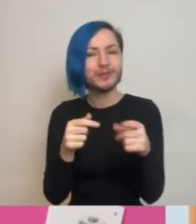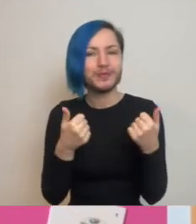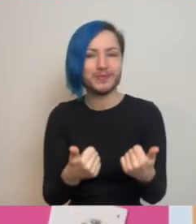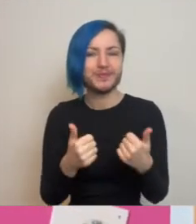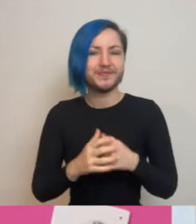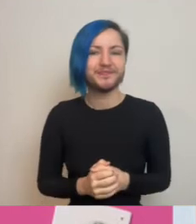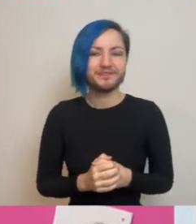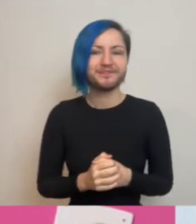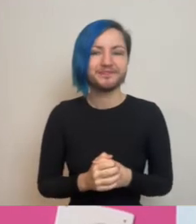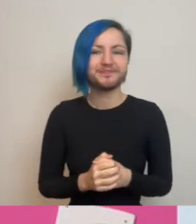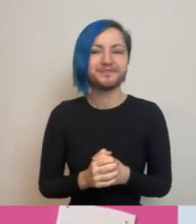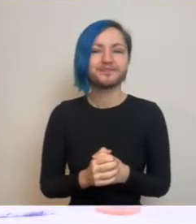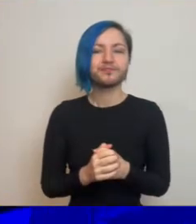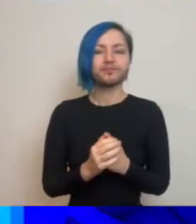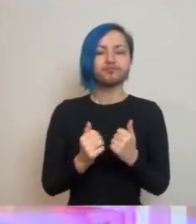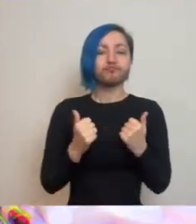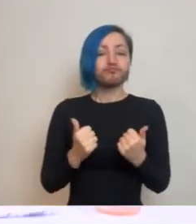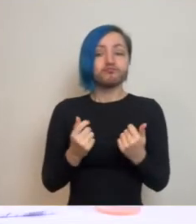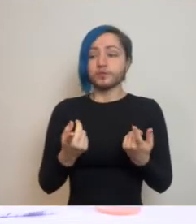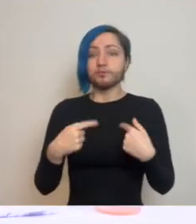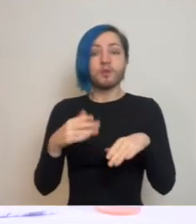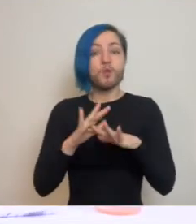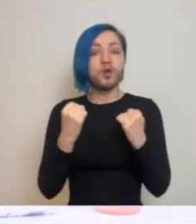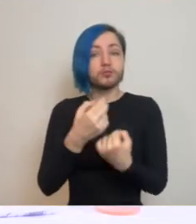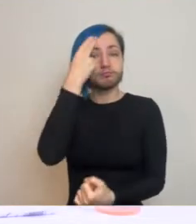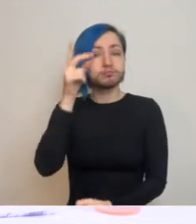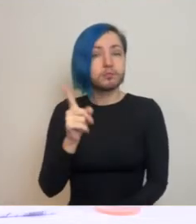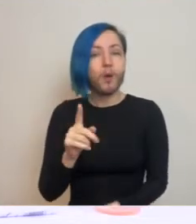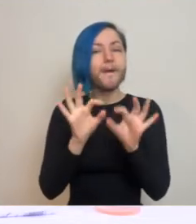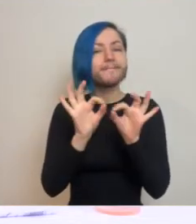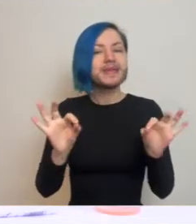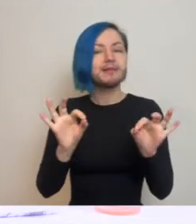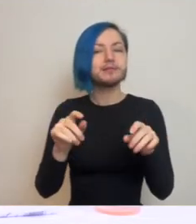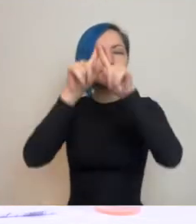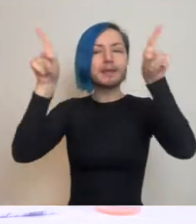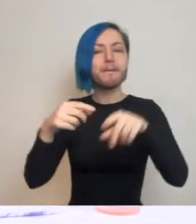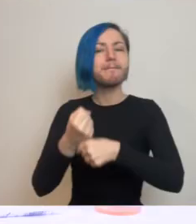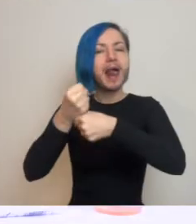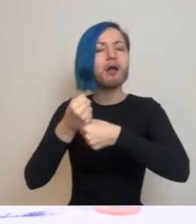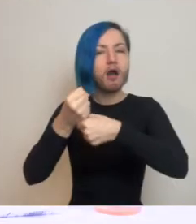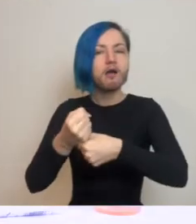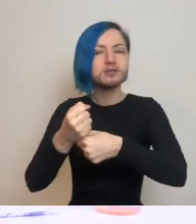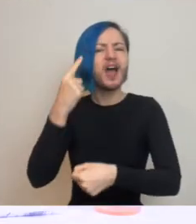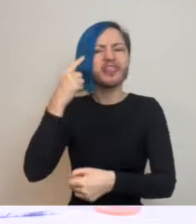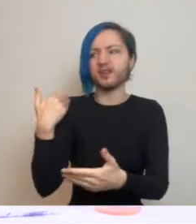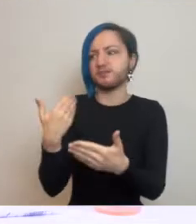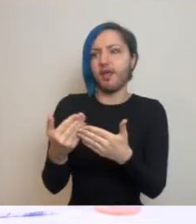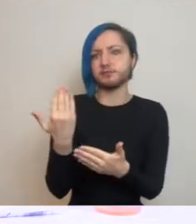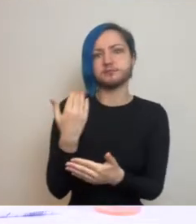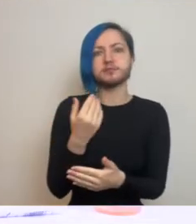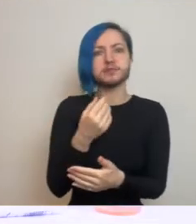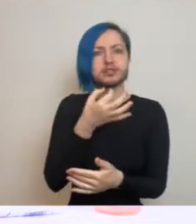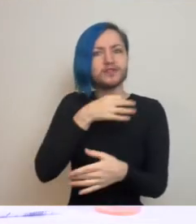all today. Now the workshop is called Peace Placard. And I think over the last couple of years we've